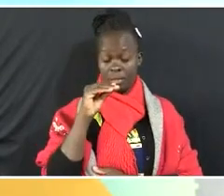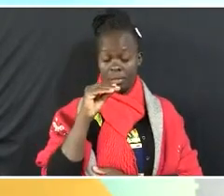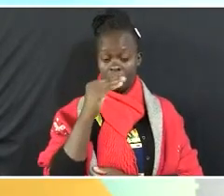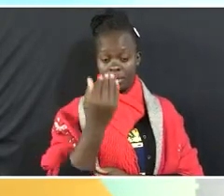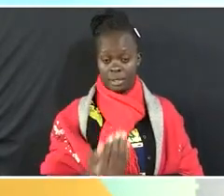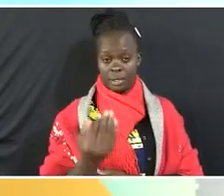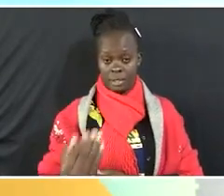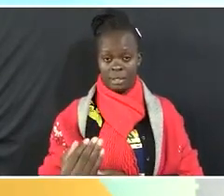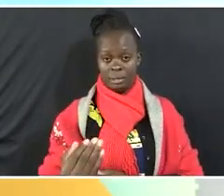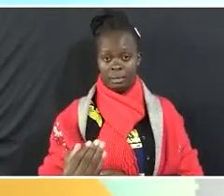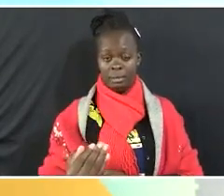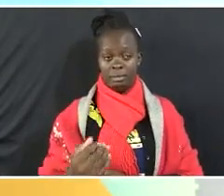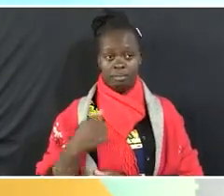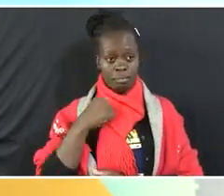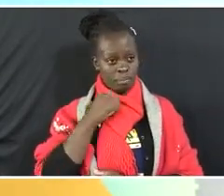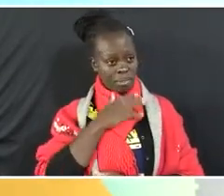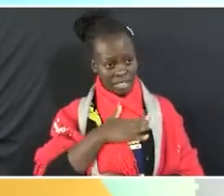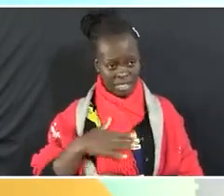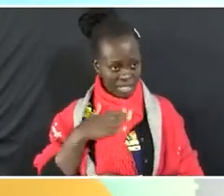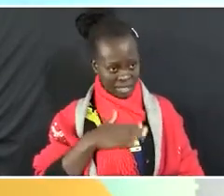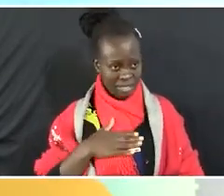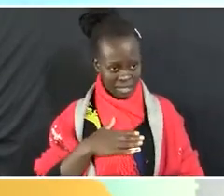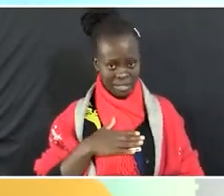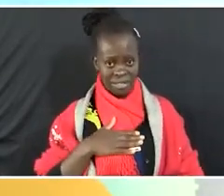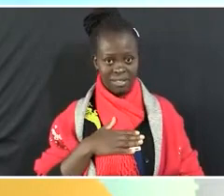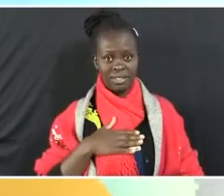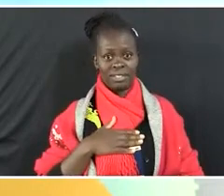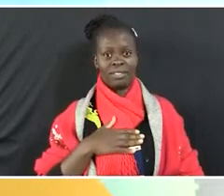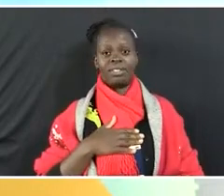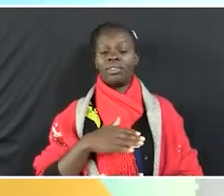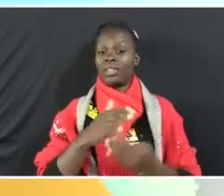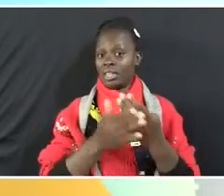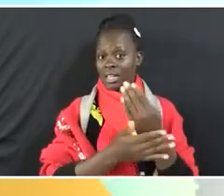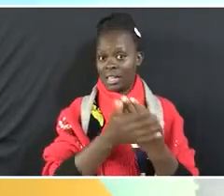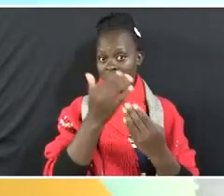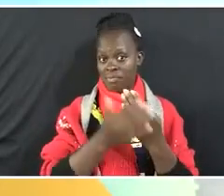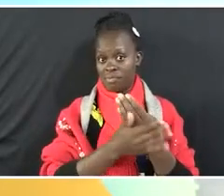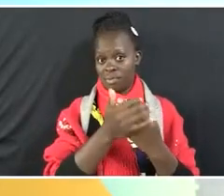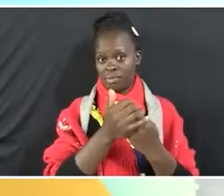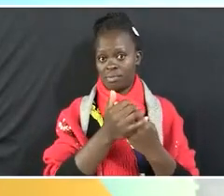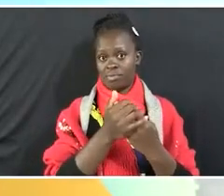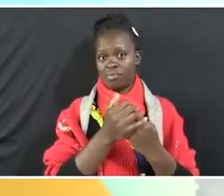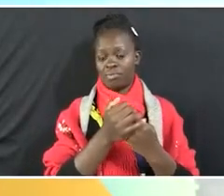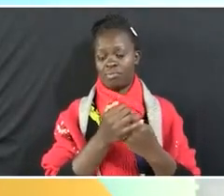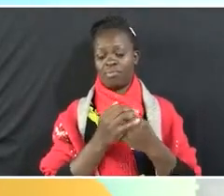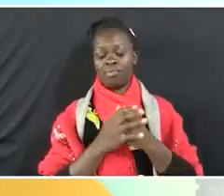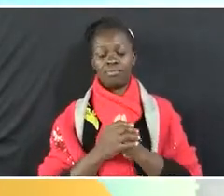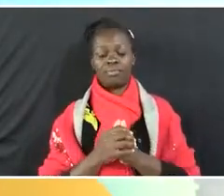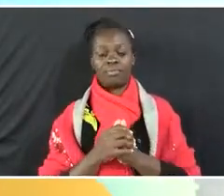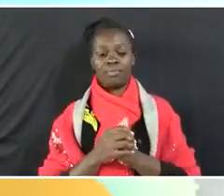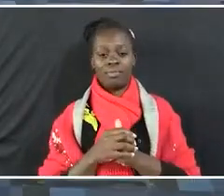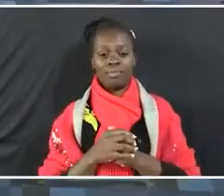are foolish, you have concluded that in this church, they are foolish people and I am one of them.